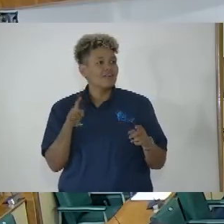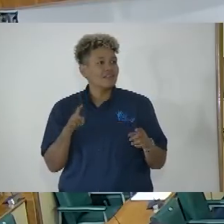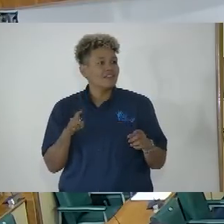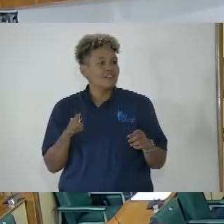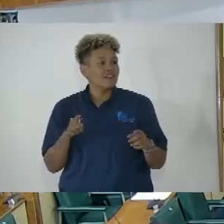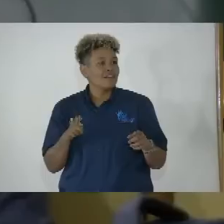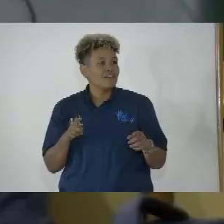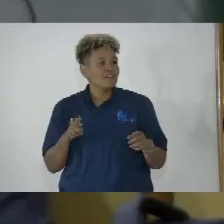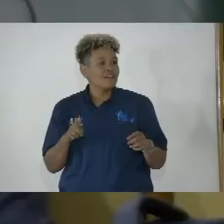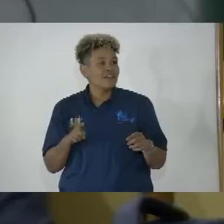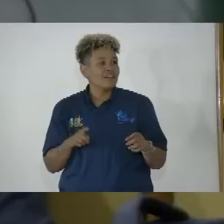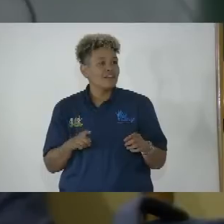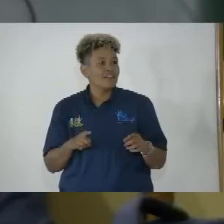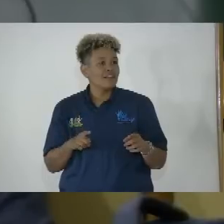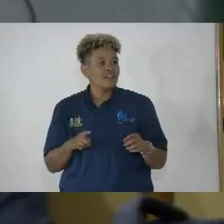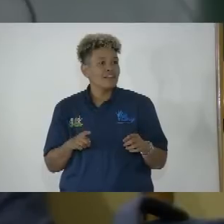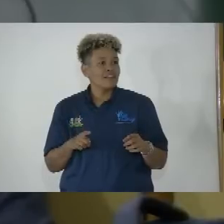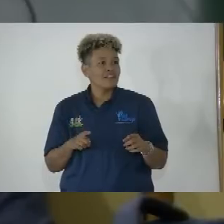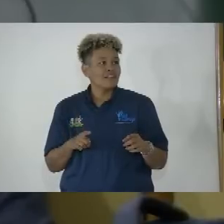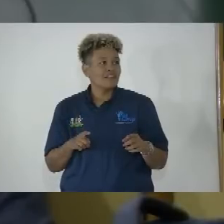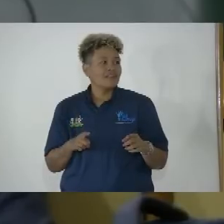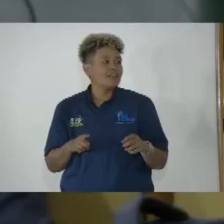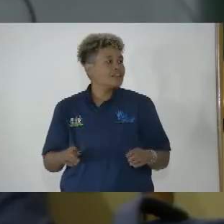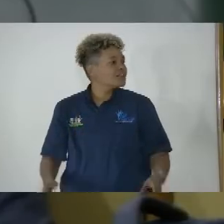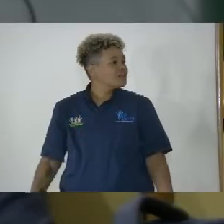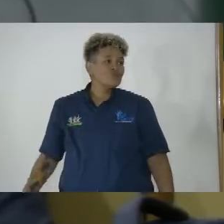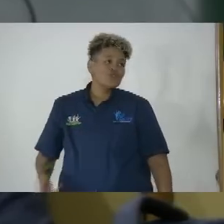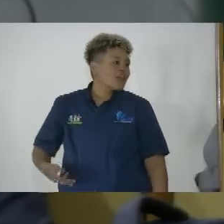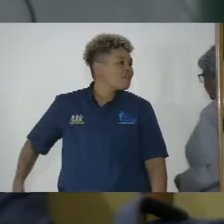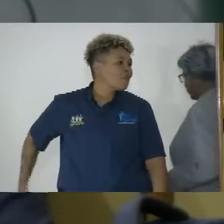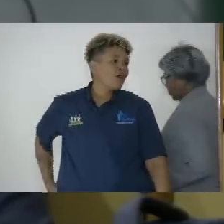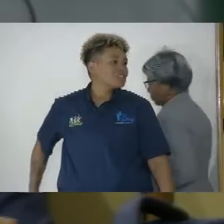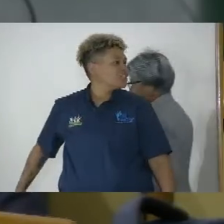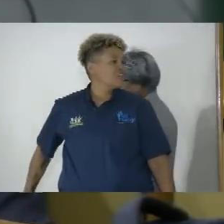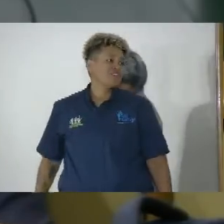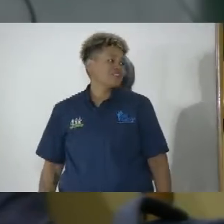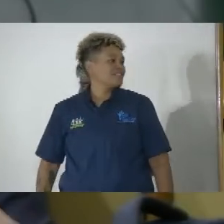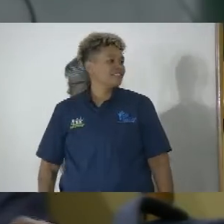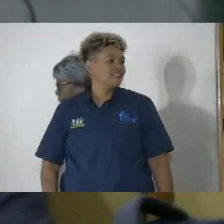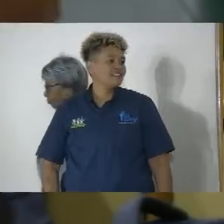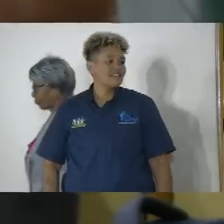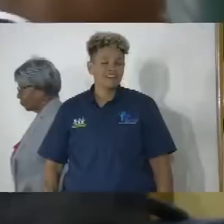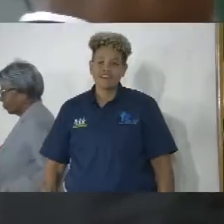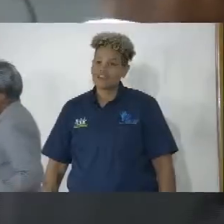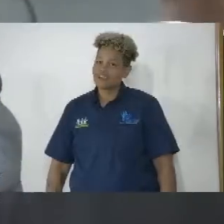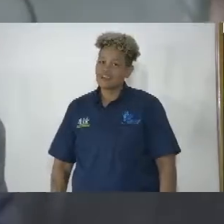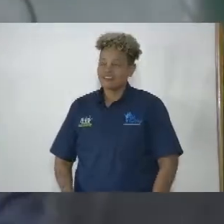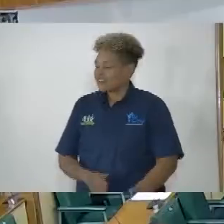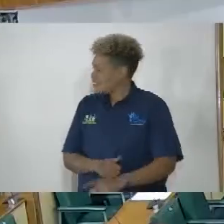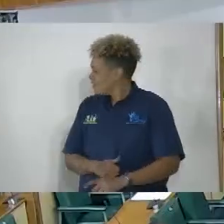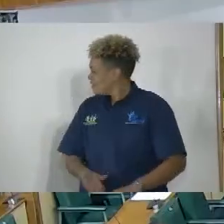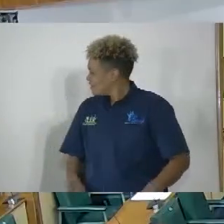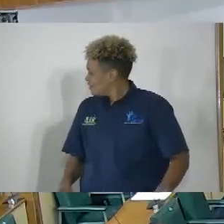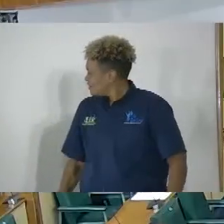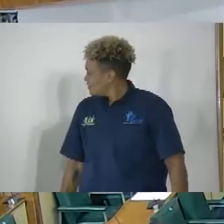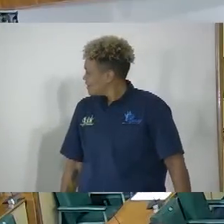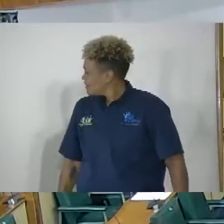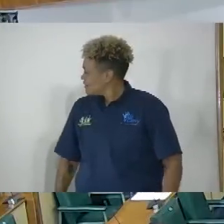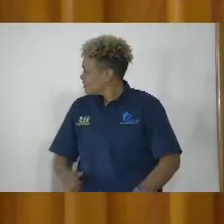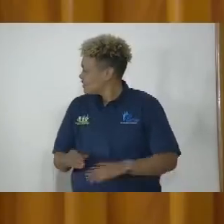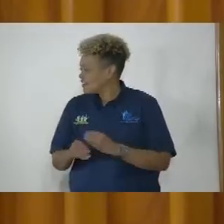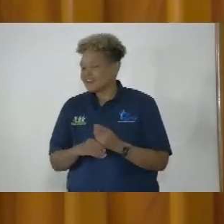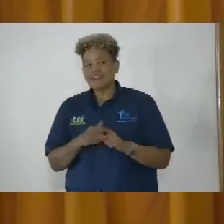and to continue the State of the Nation debate with the contribution from Senator Peter Bunting. Thank you very much. Senator Gale.